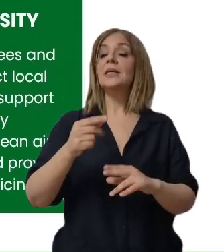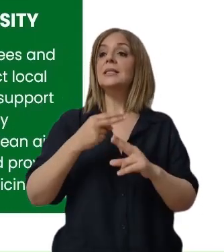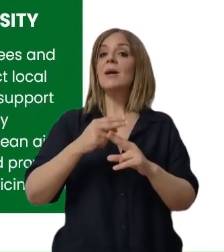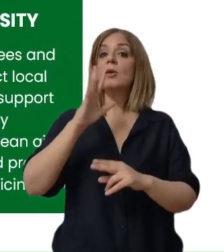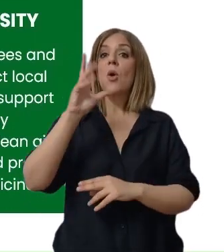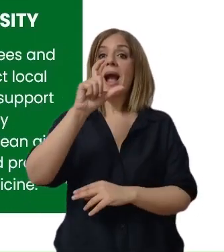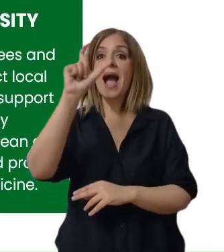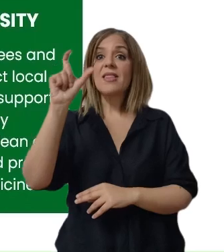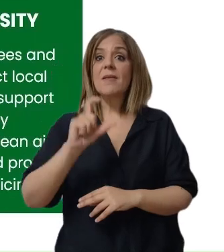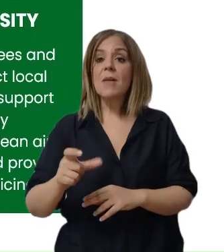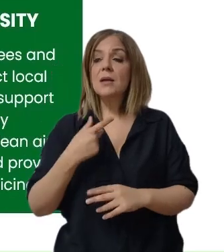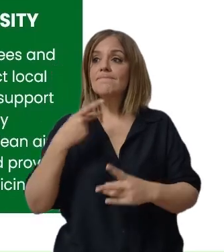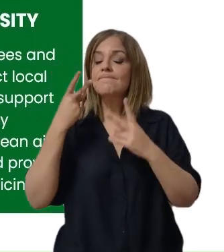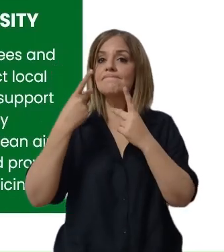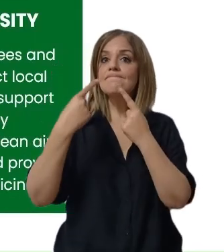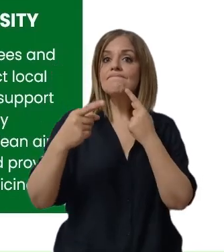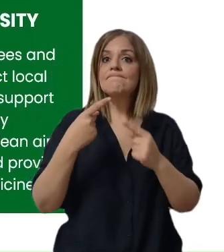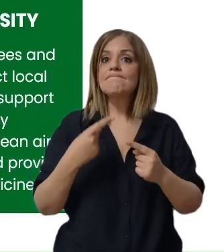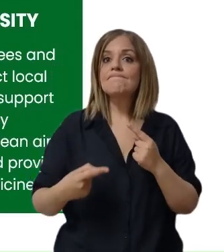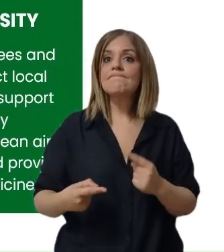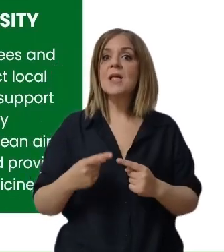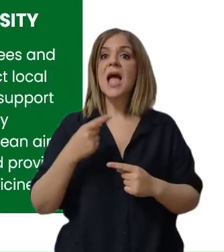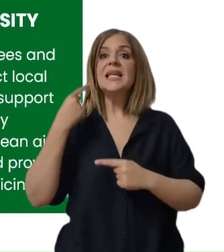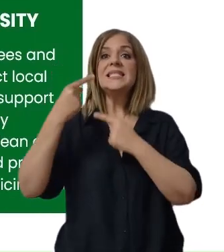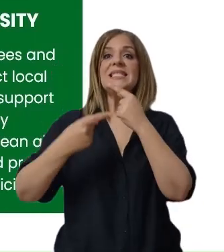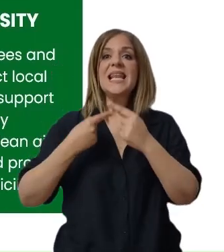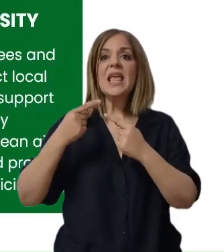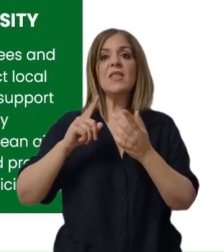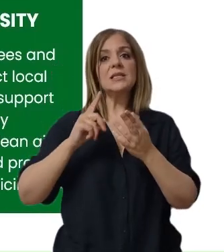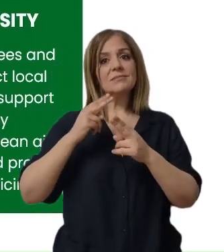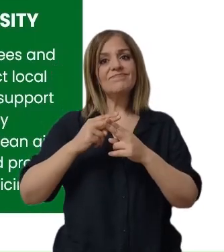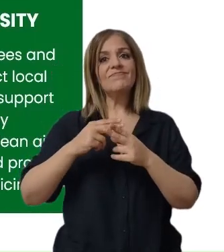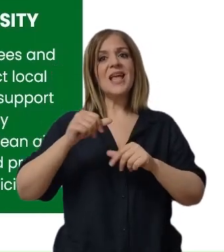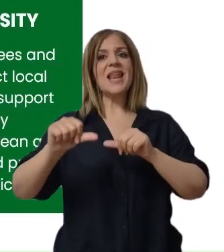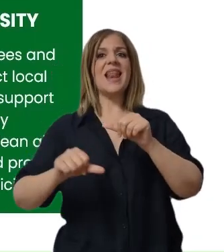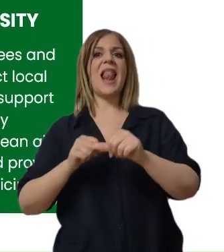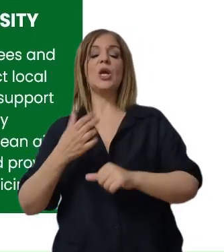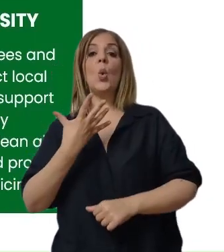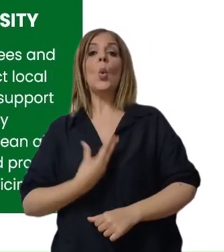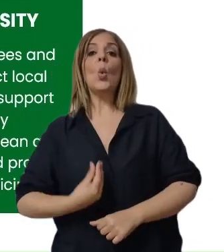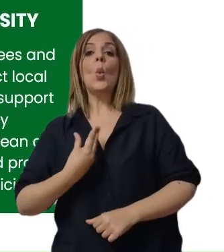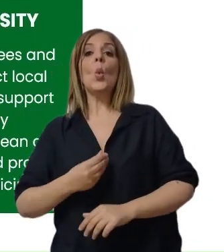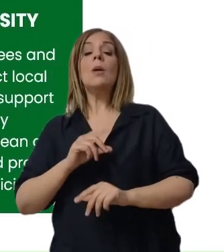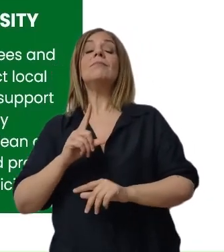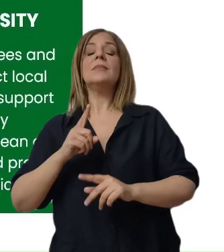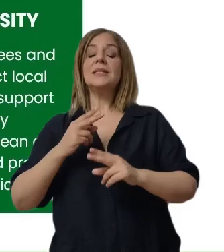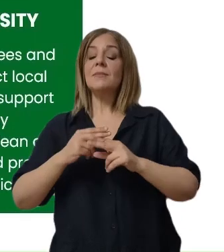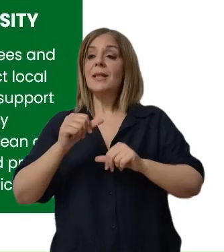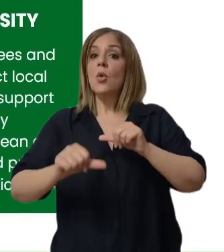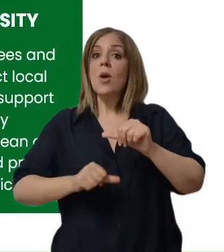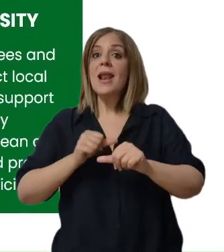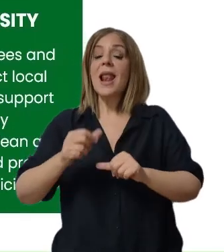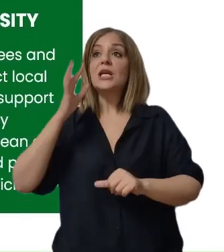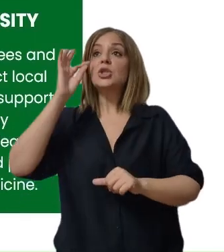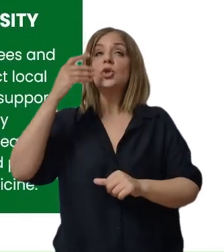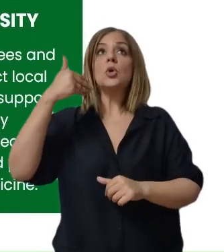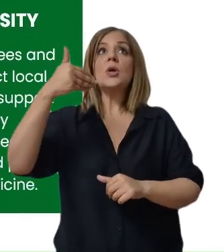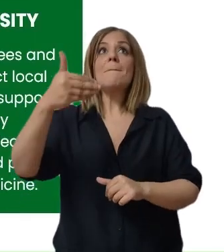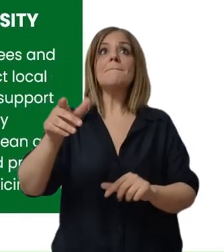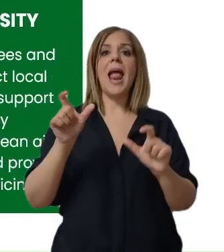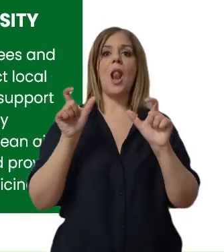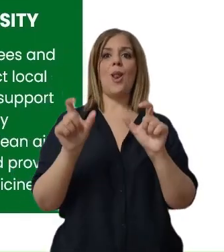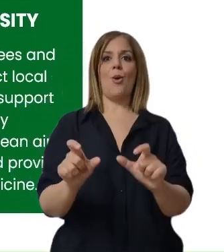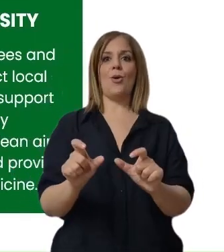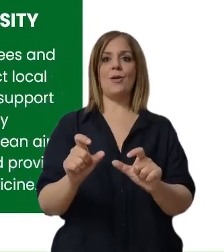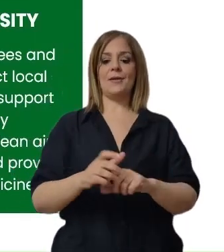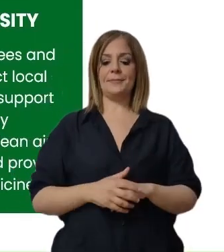make the difference in our daily habits, so we will help the future generation. Here we